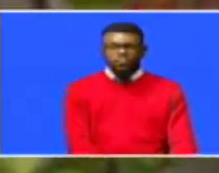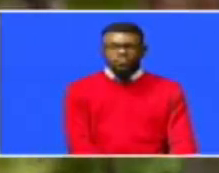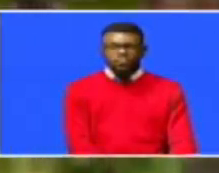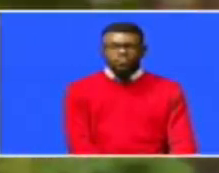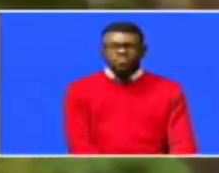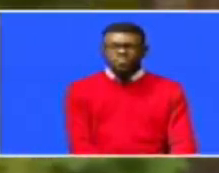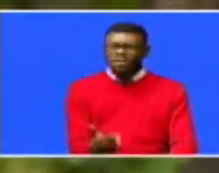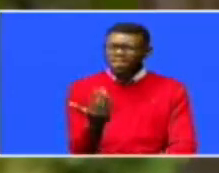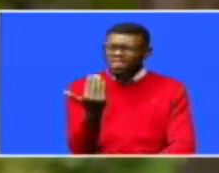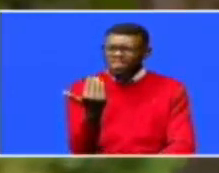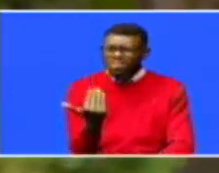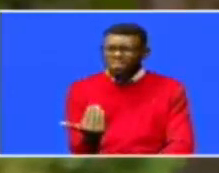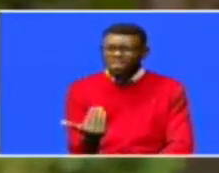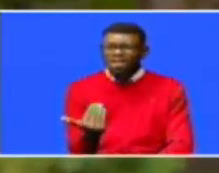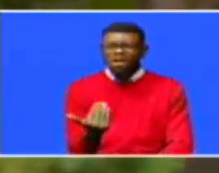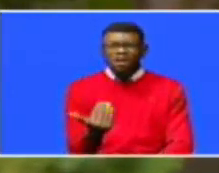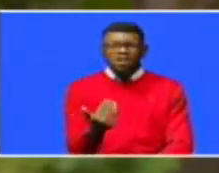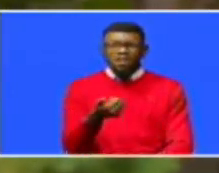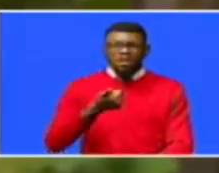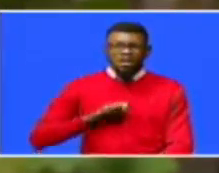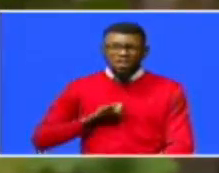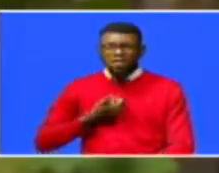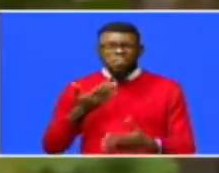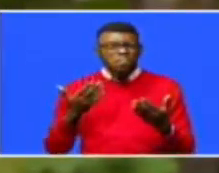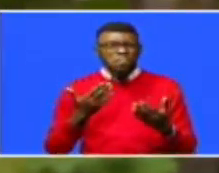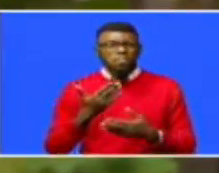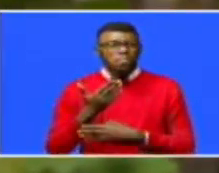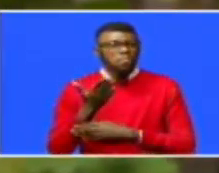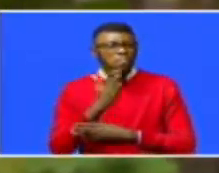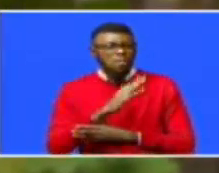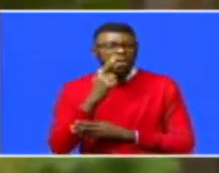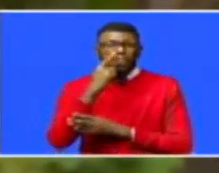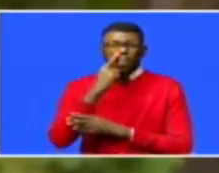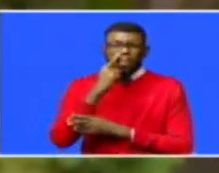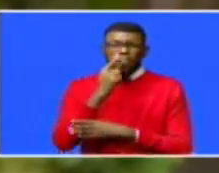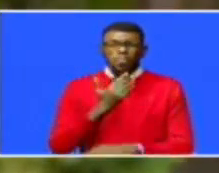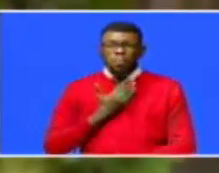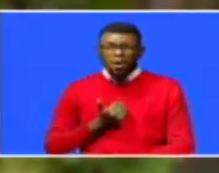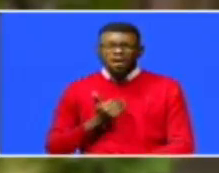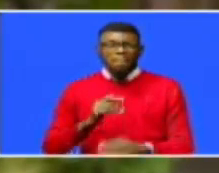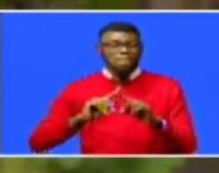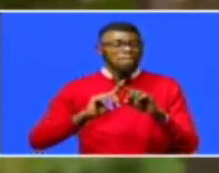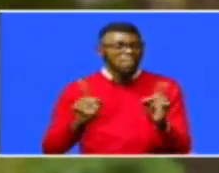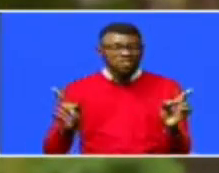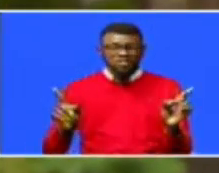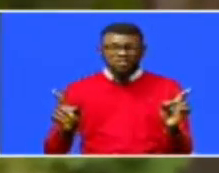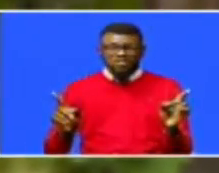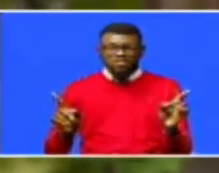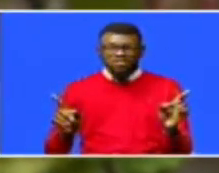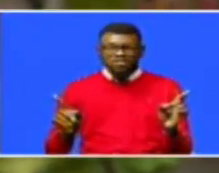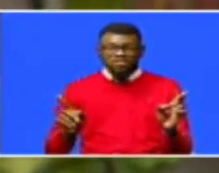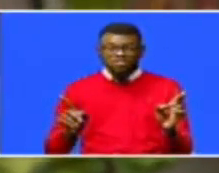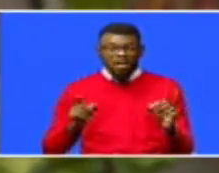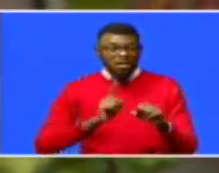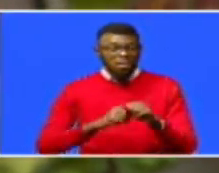They are young girls. They're lonely. They want to go back home. But at the same time, what they're going